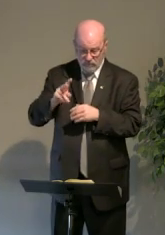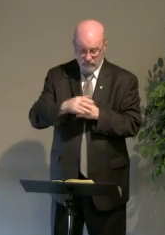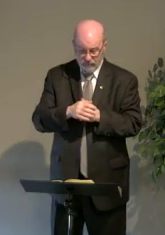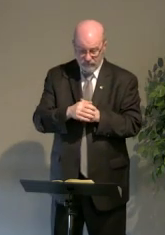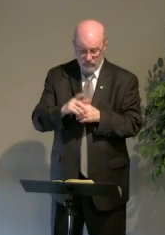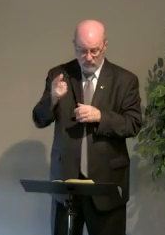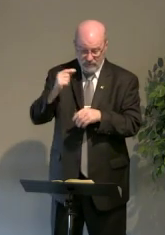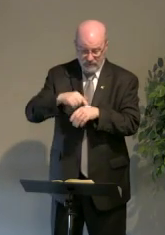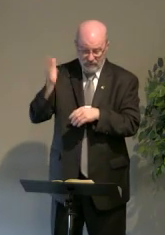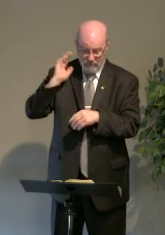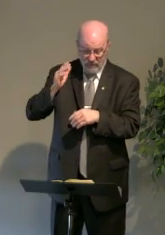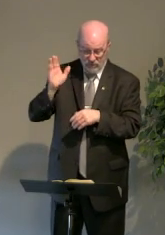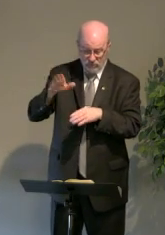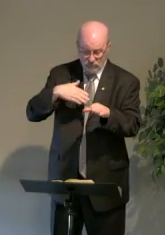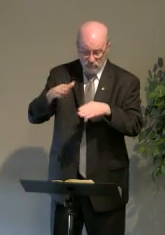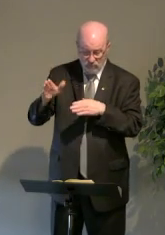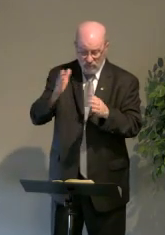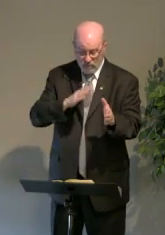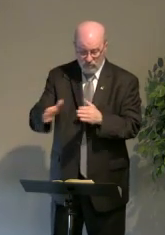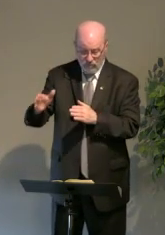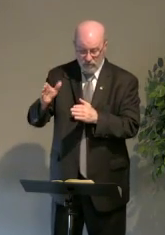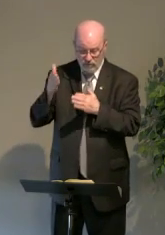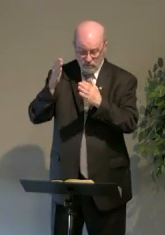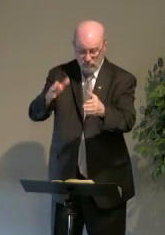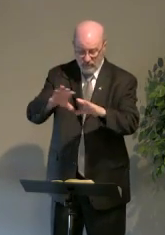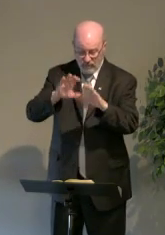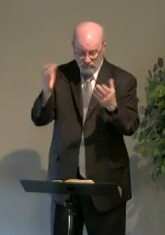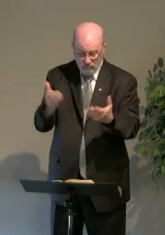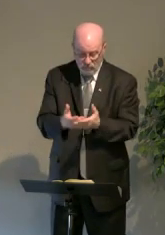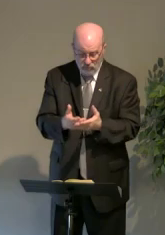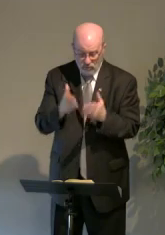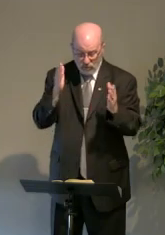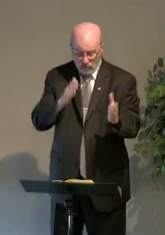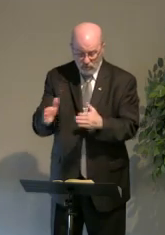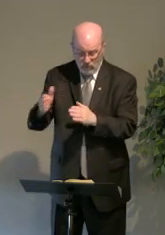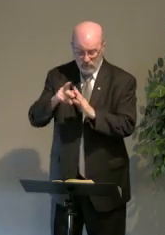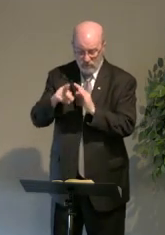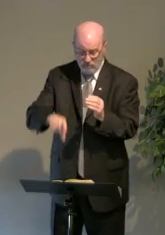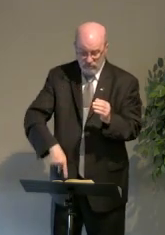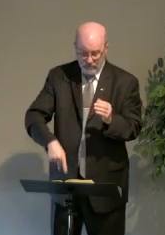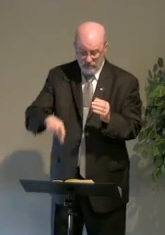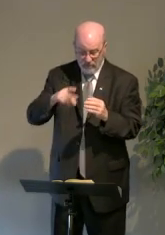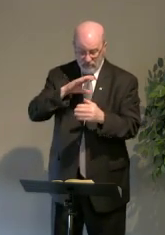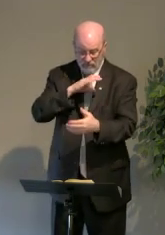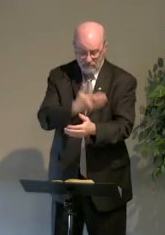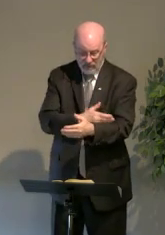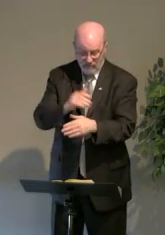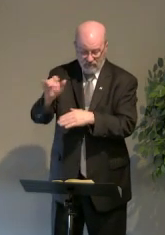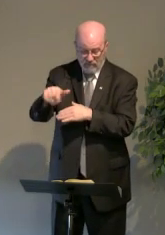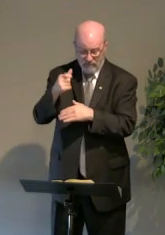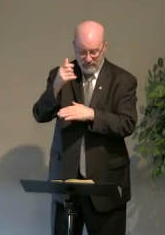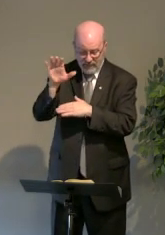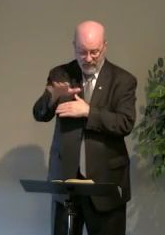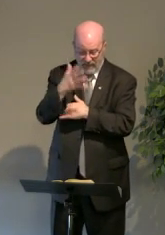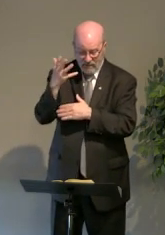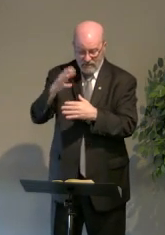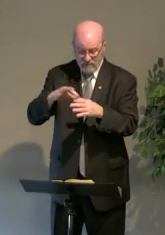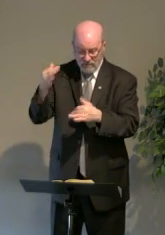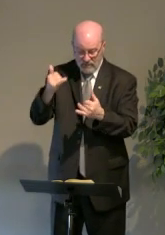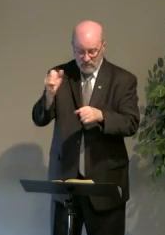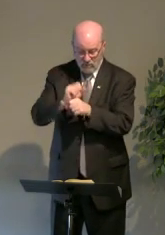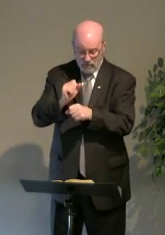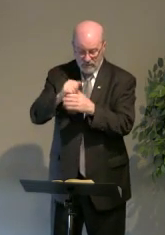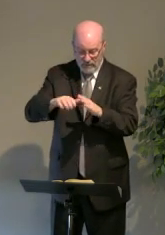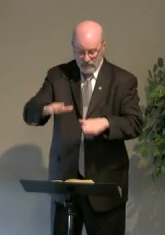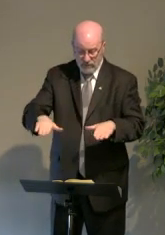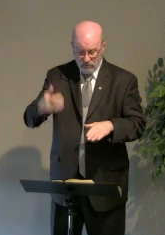wherein in time past ye have walked according to the course of this world, according to the prince of the power of the air, the spirit that now worketh